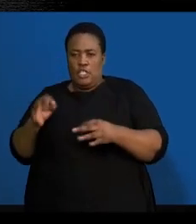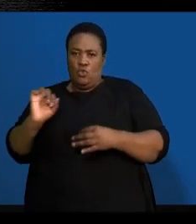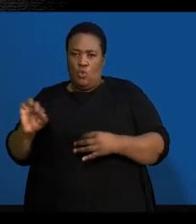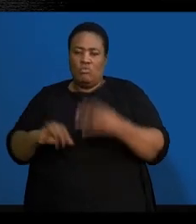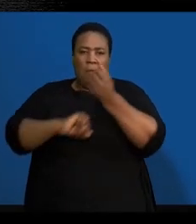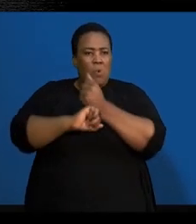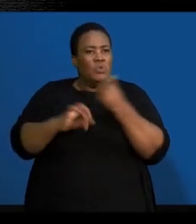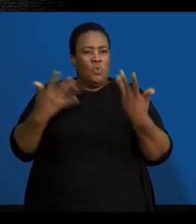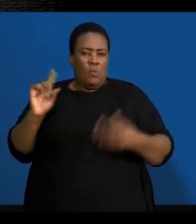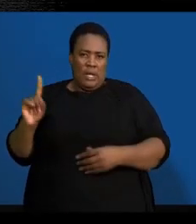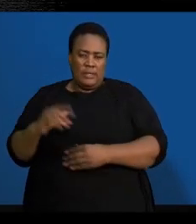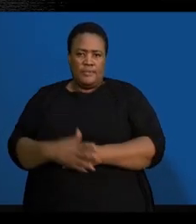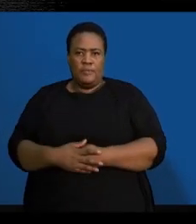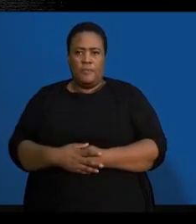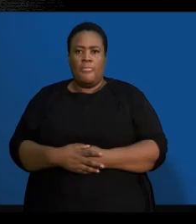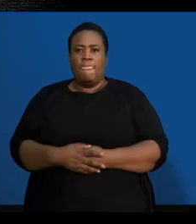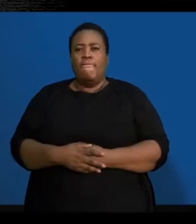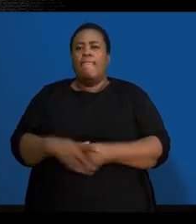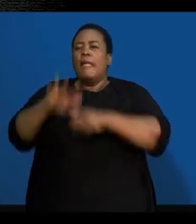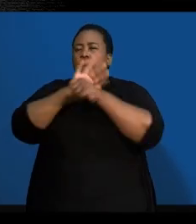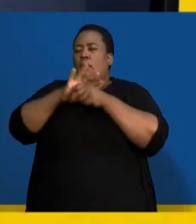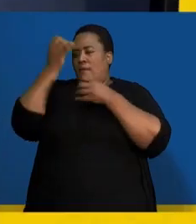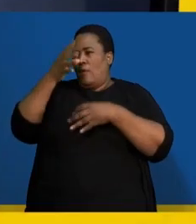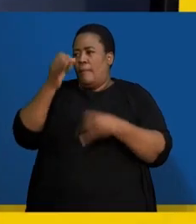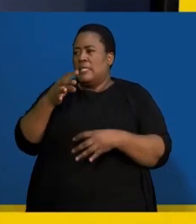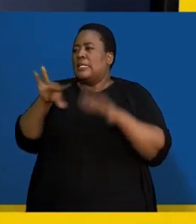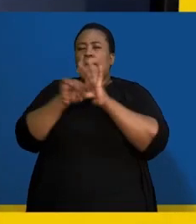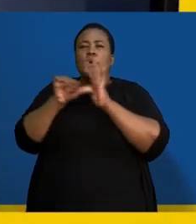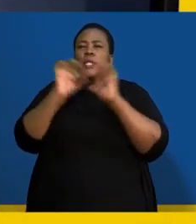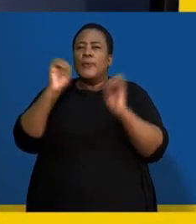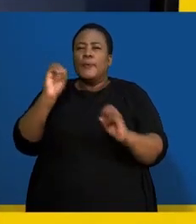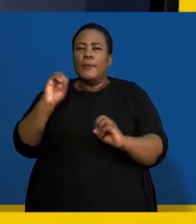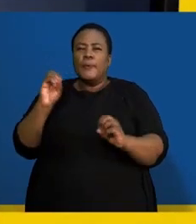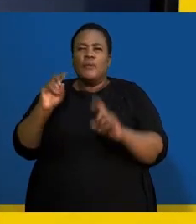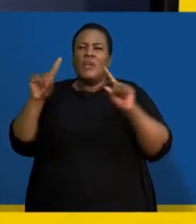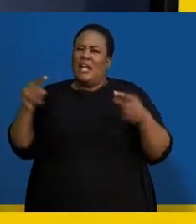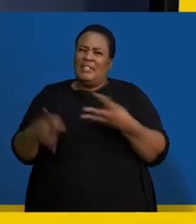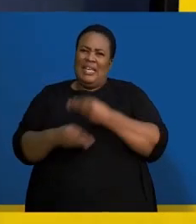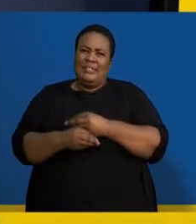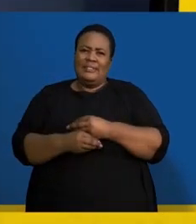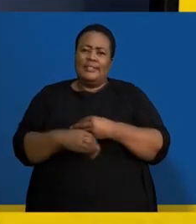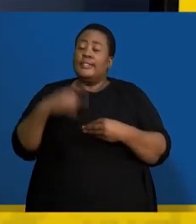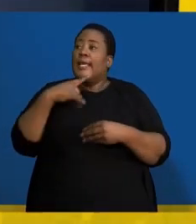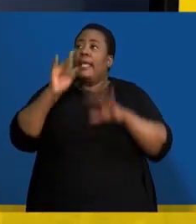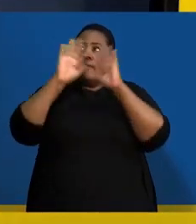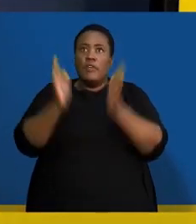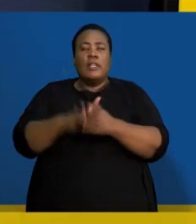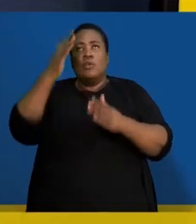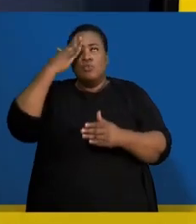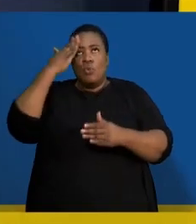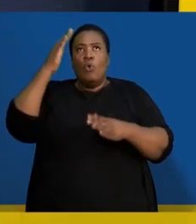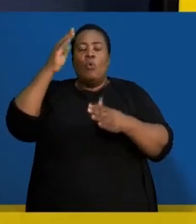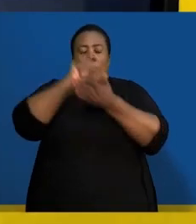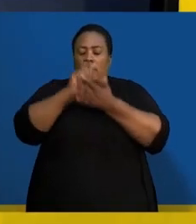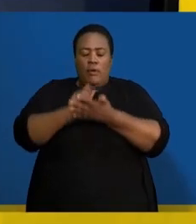important. Don't add irrelevant background information. This is not asking you to write everything you know. It's asking